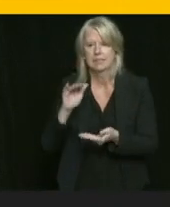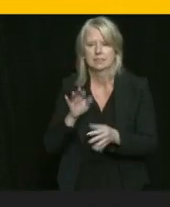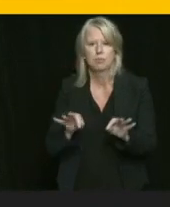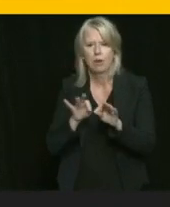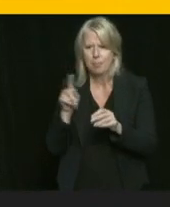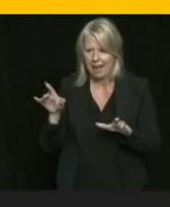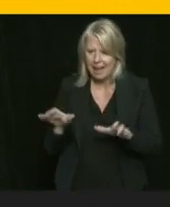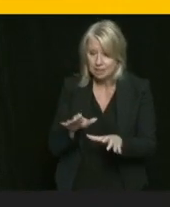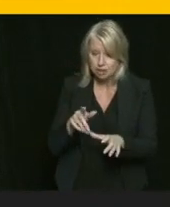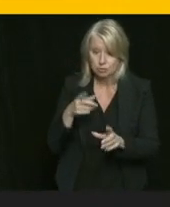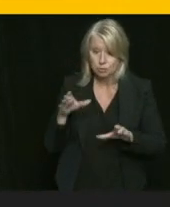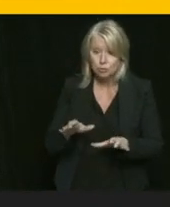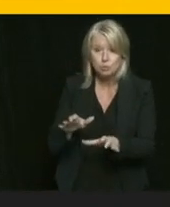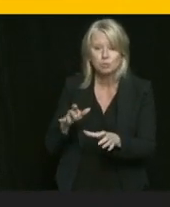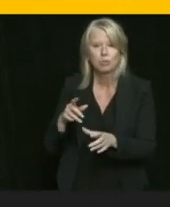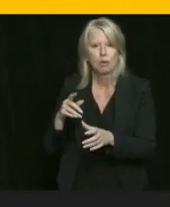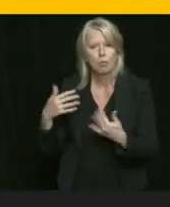this hurtful.